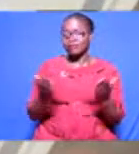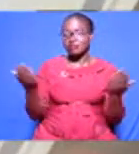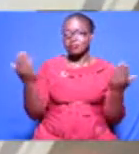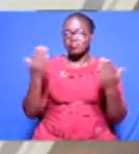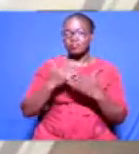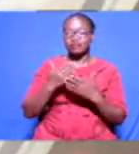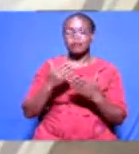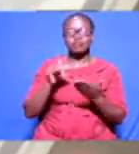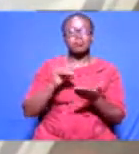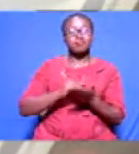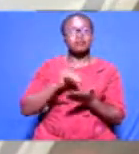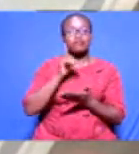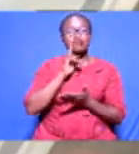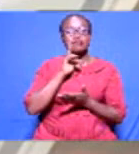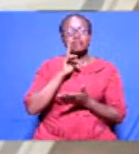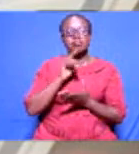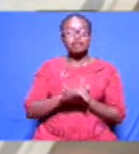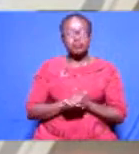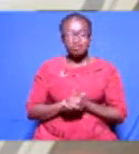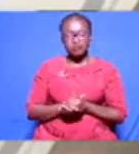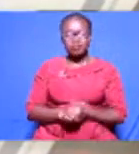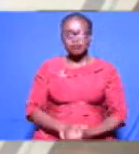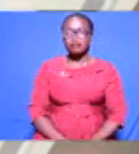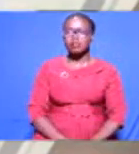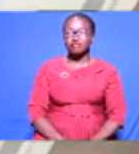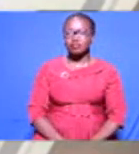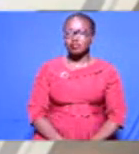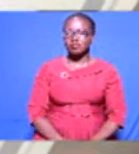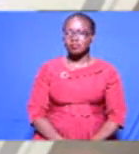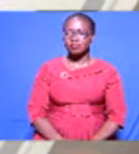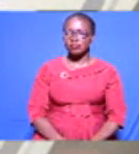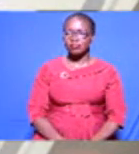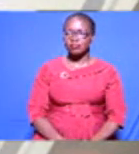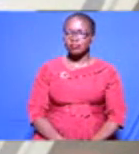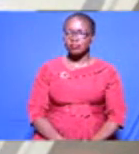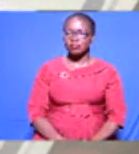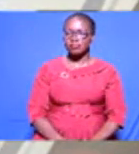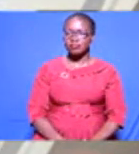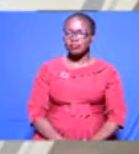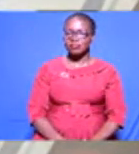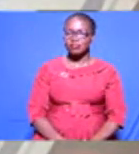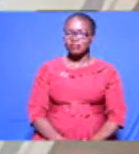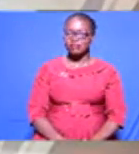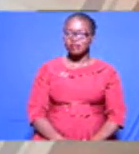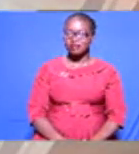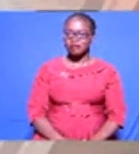see you again tomorrow, God willing. Good night, and God bless. And I'm Tomboya. Bye-bye.